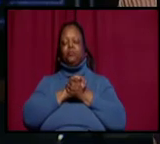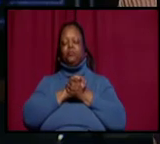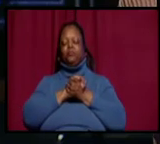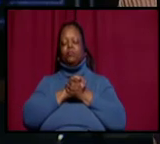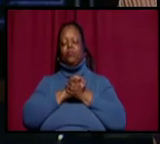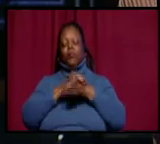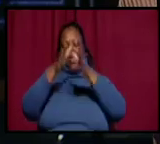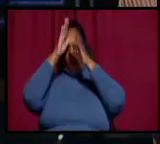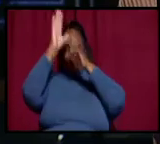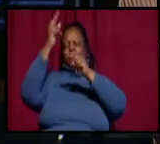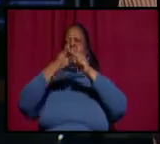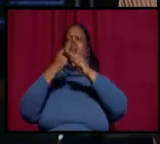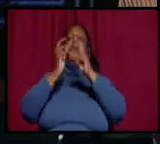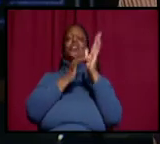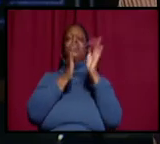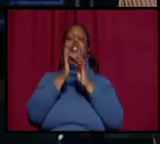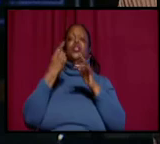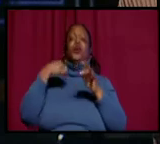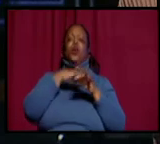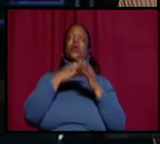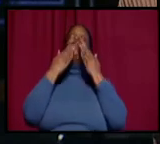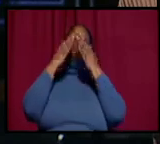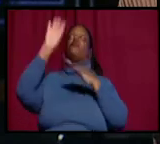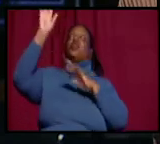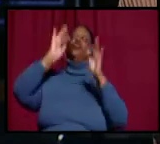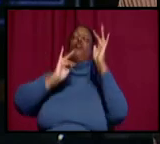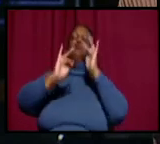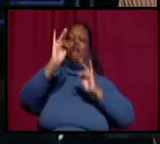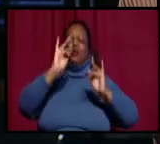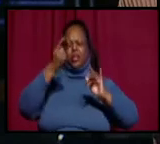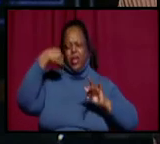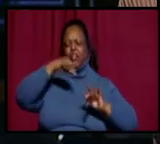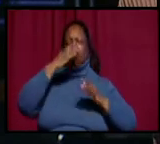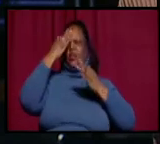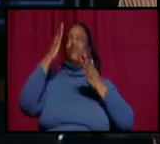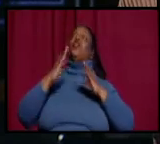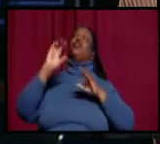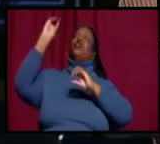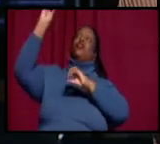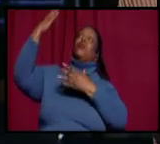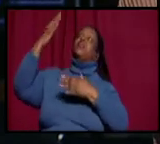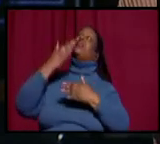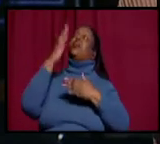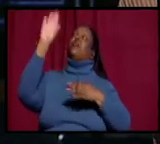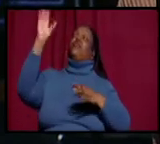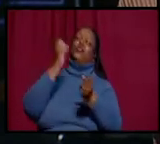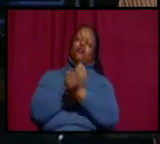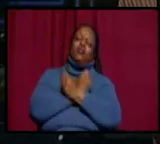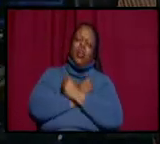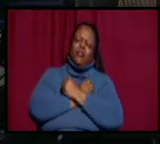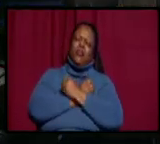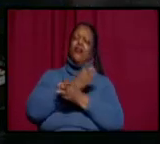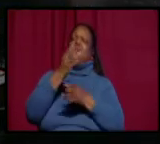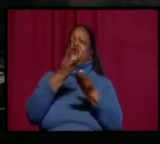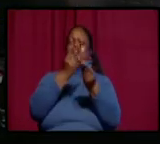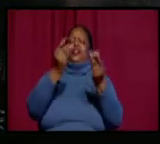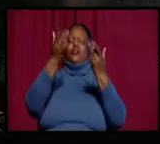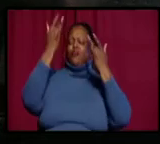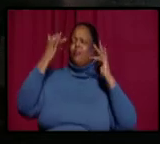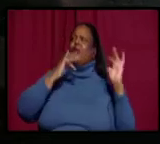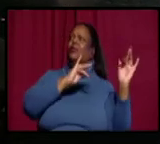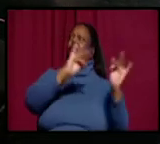in Jesus' name, God, we thank you for your mercy. Thank you for your grace. Thank you for your loving kindness, your tender